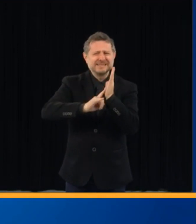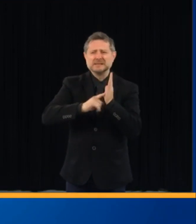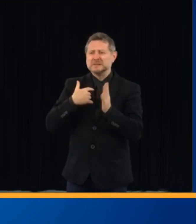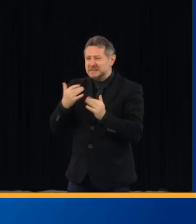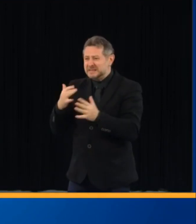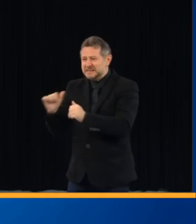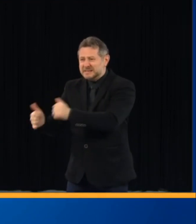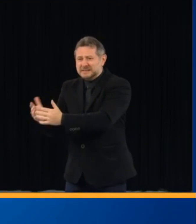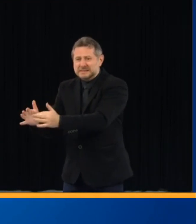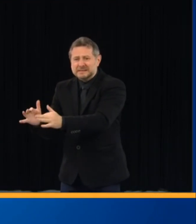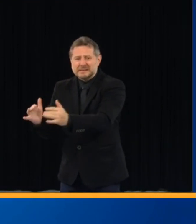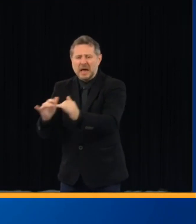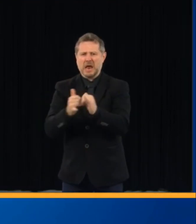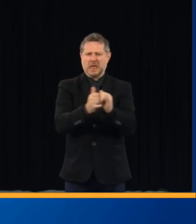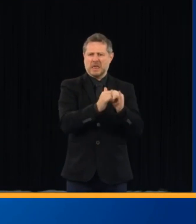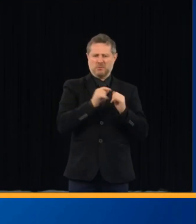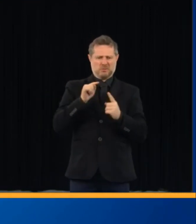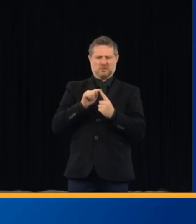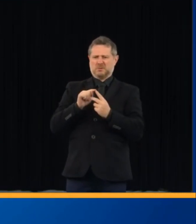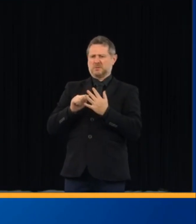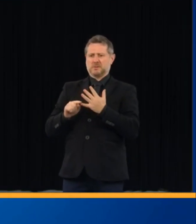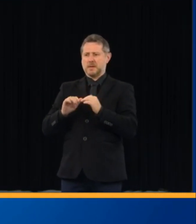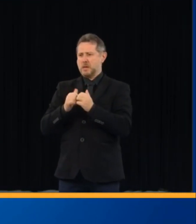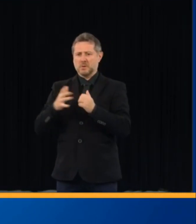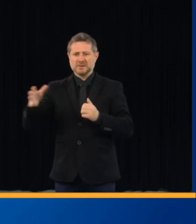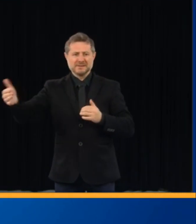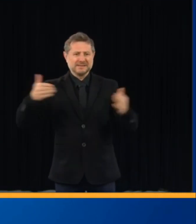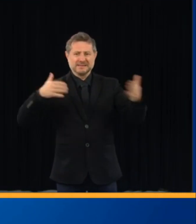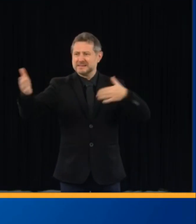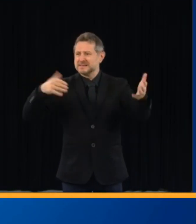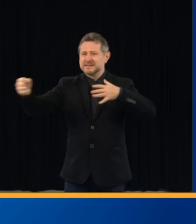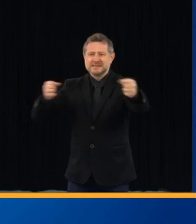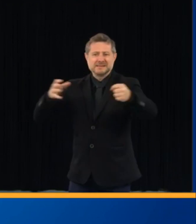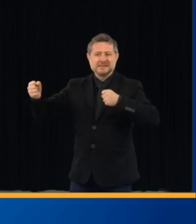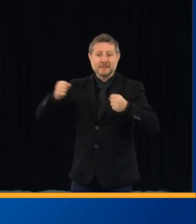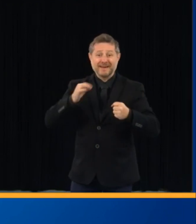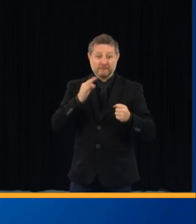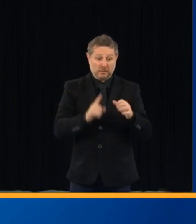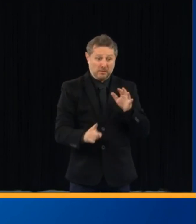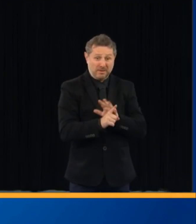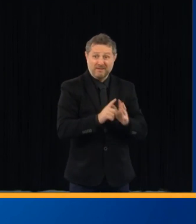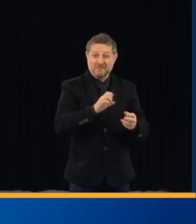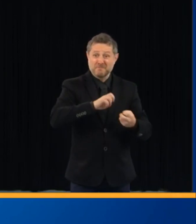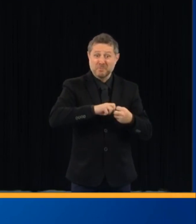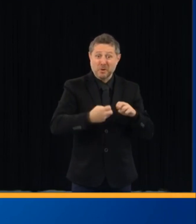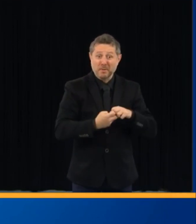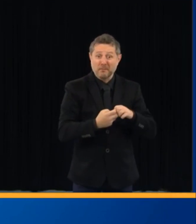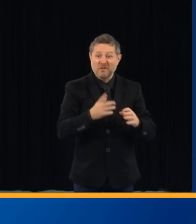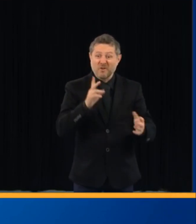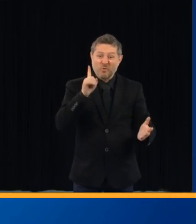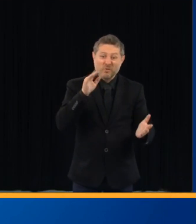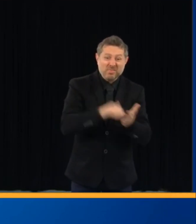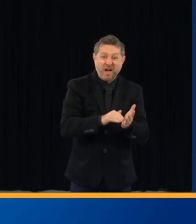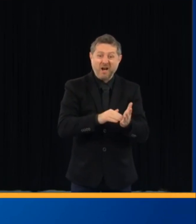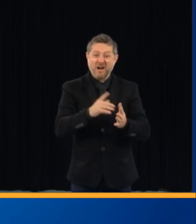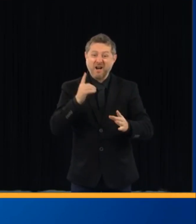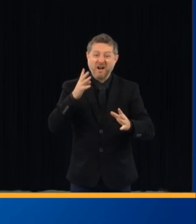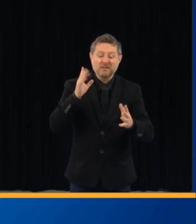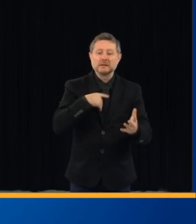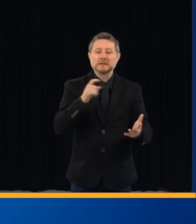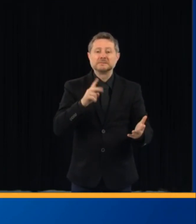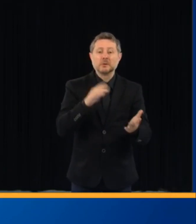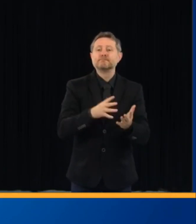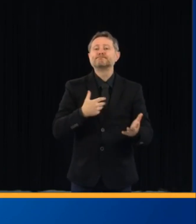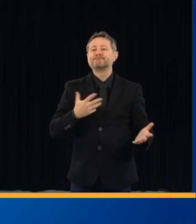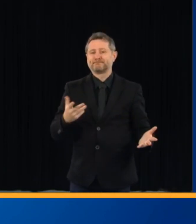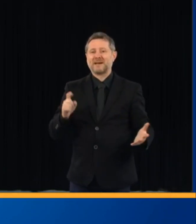a difference if we run into a real ventilator shortage. First, we know where all the